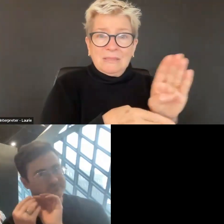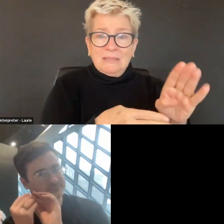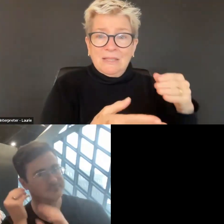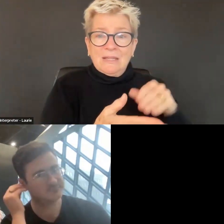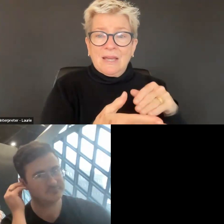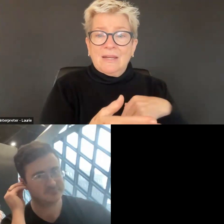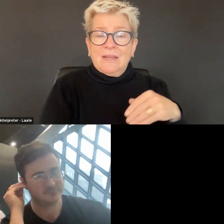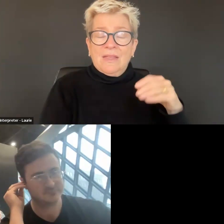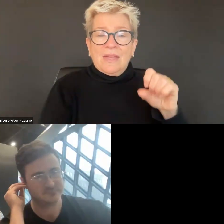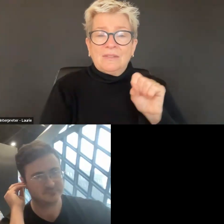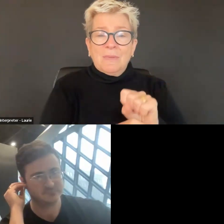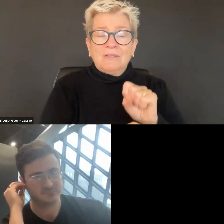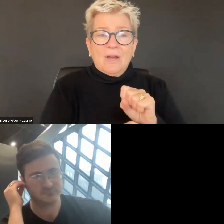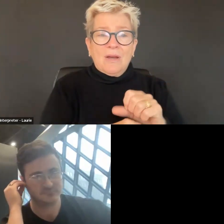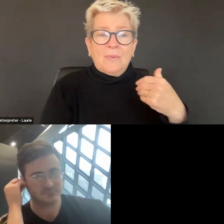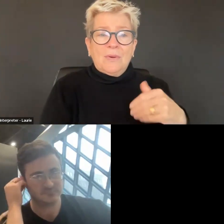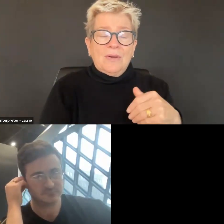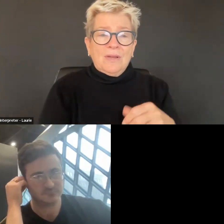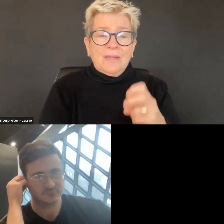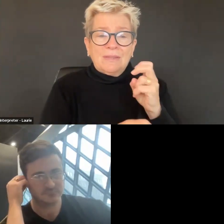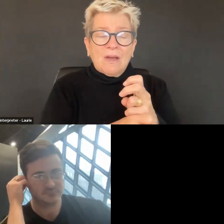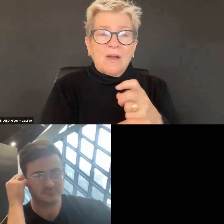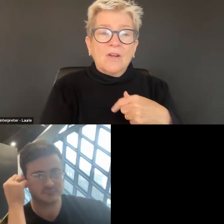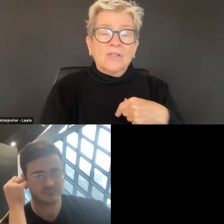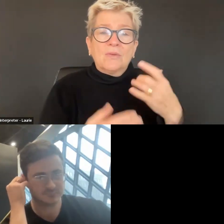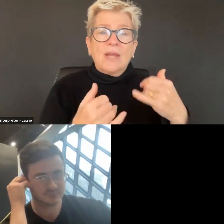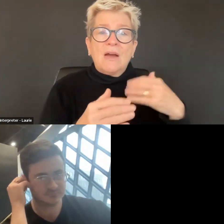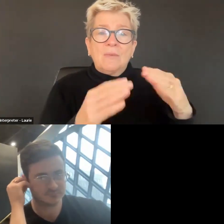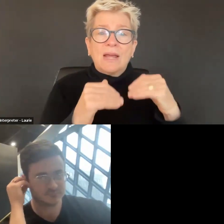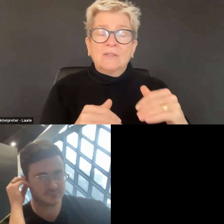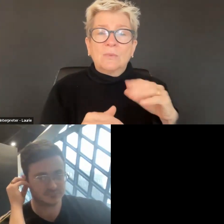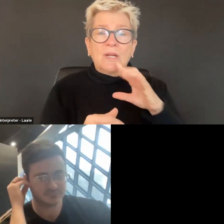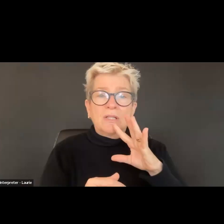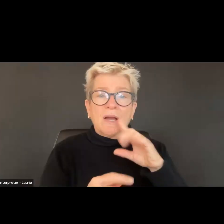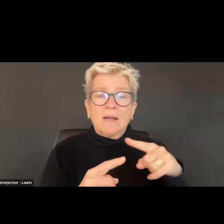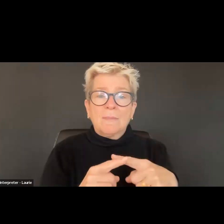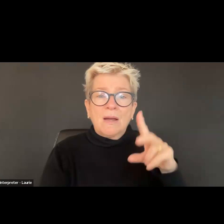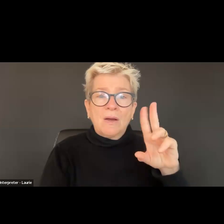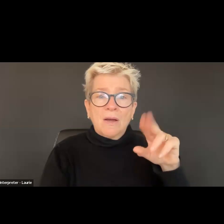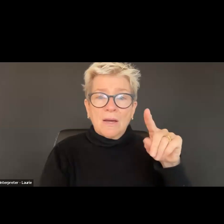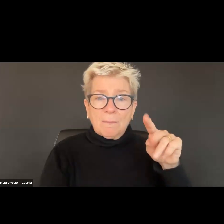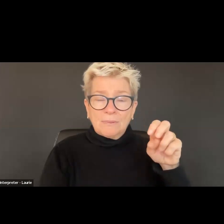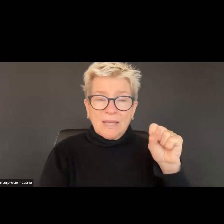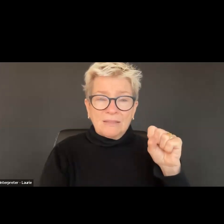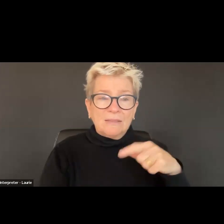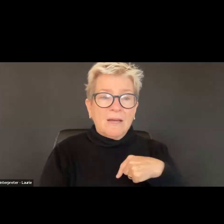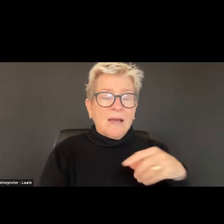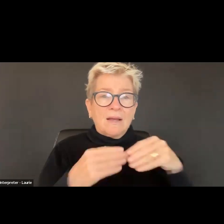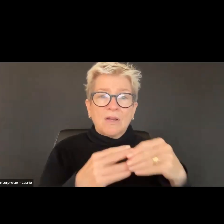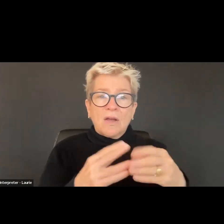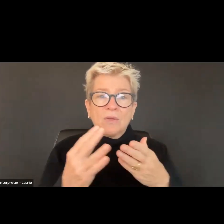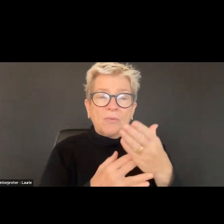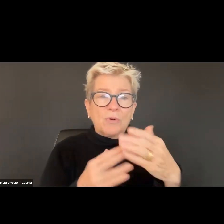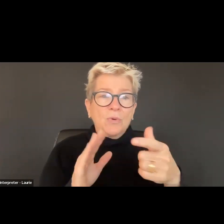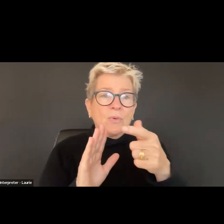let's go into our updates. We're going to start. I'm just going to walk you through how we're going to do